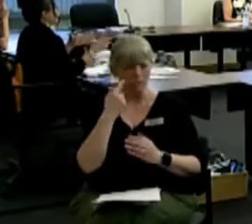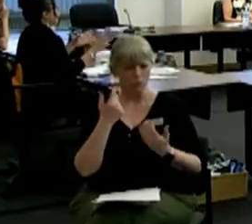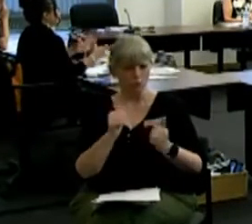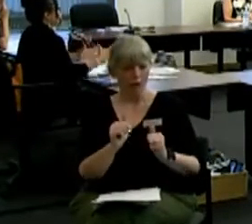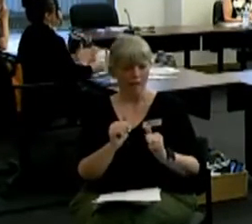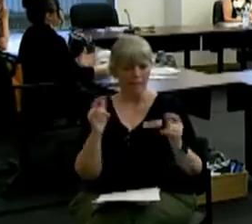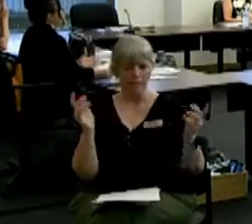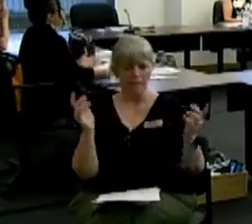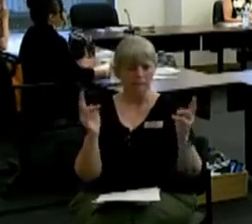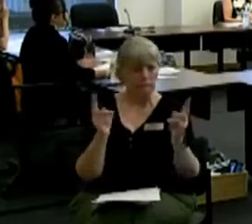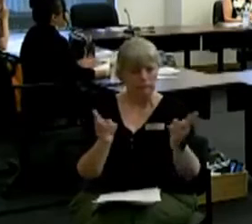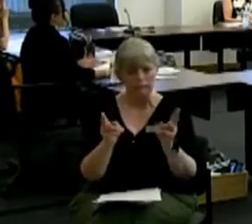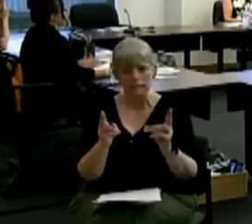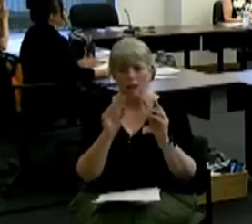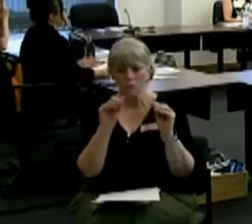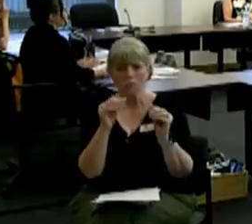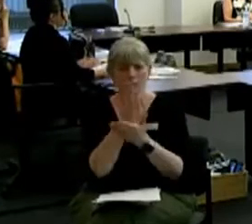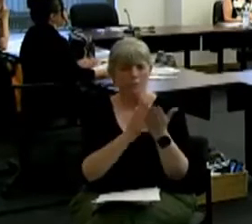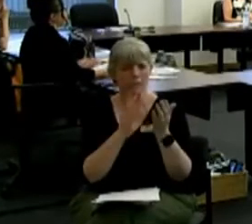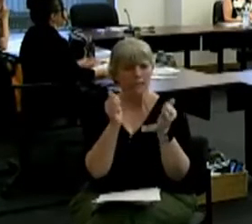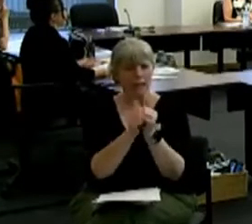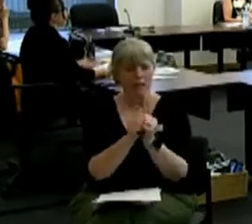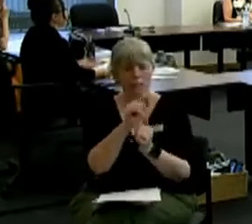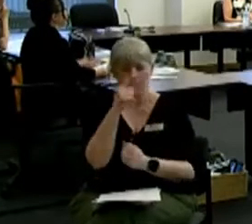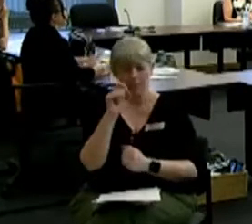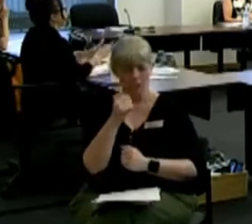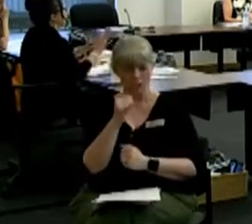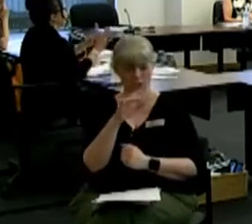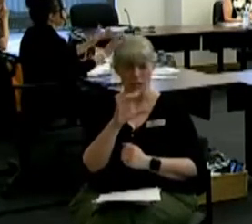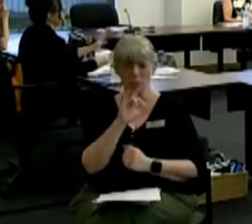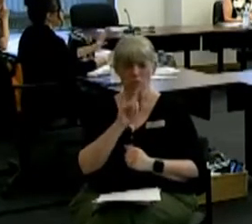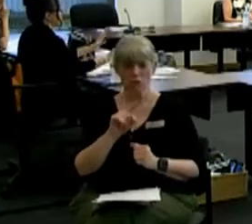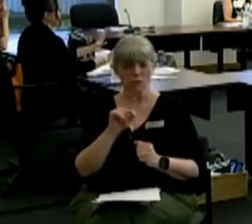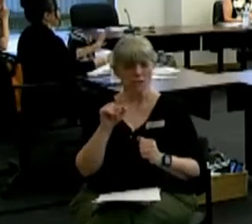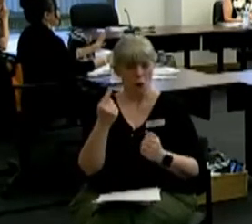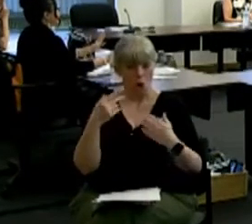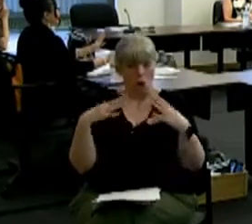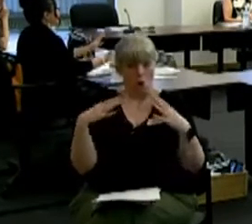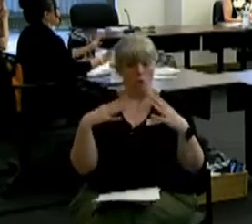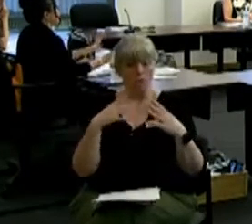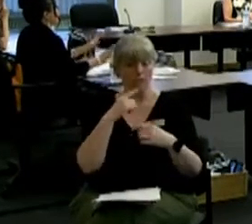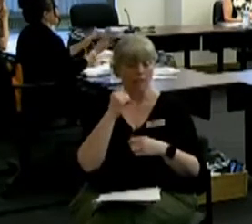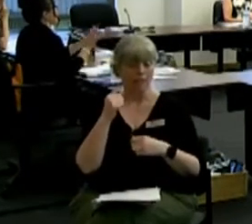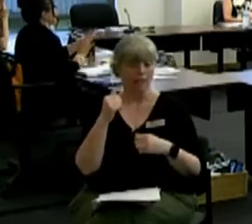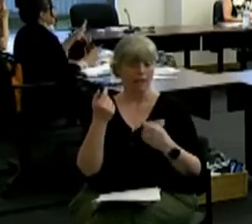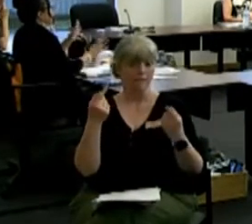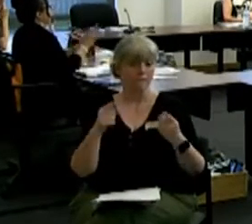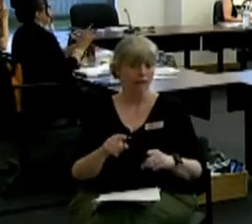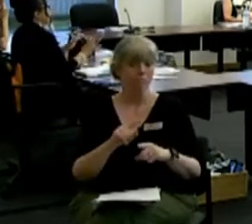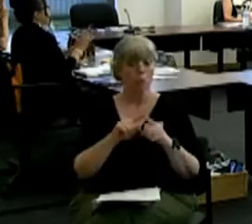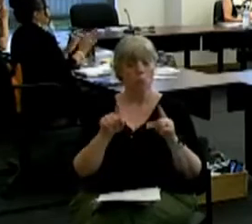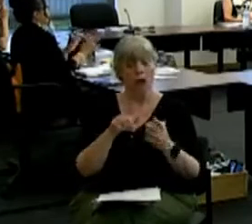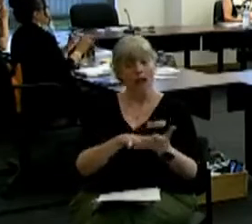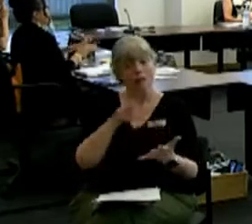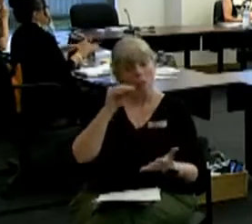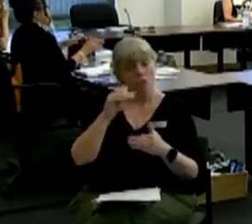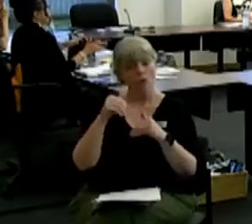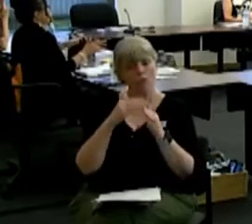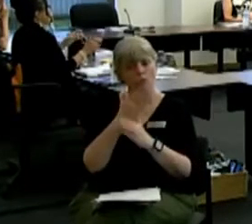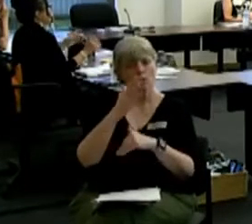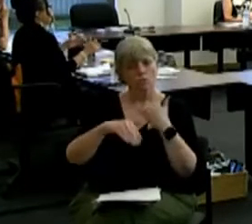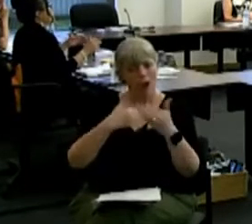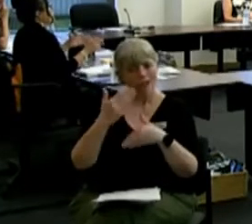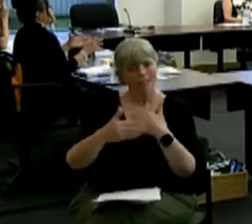like scramble and put something together, because JJC was simply just hosting the event. But what I learned through the process